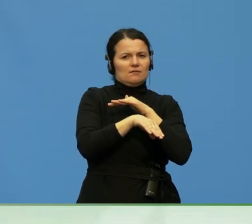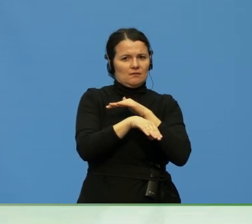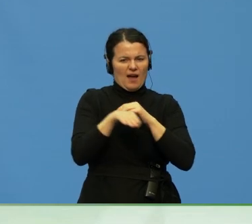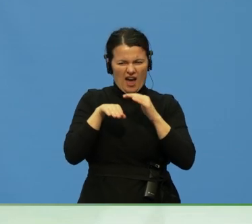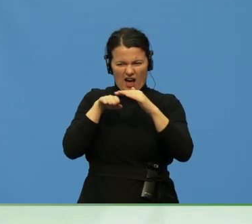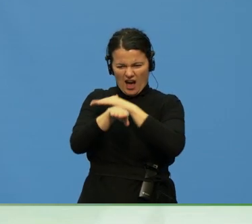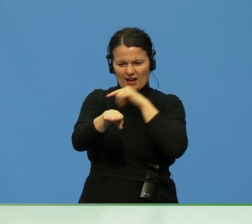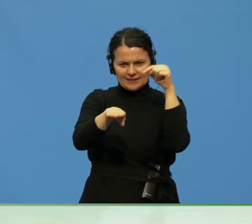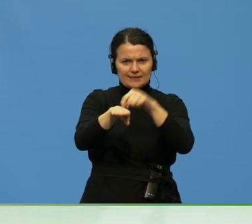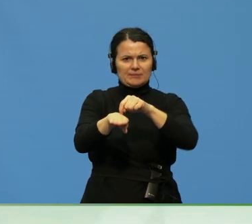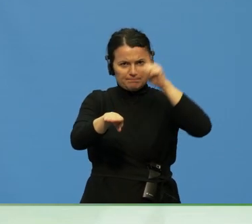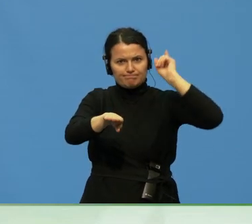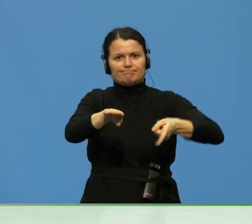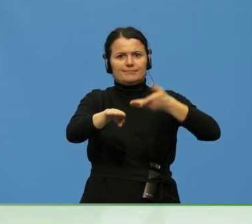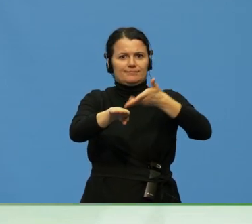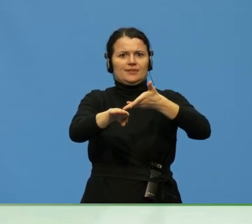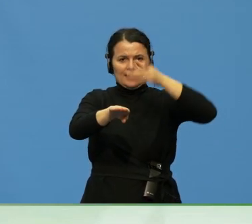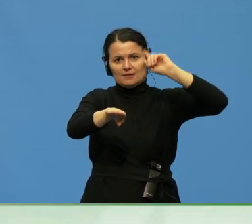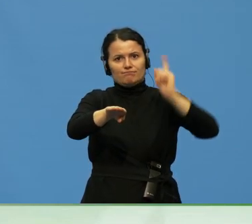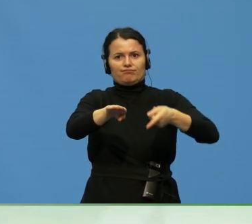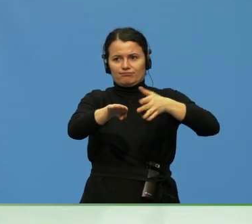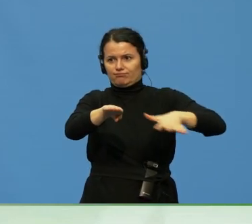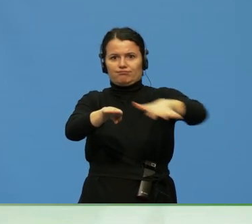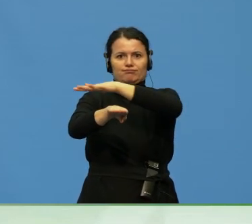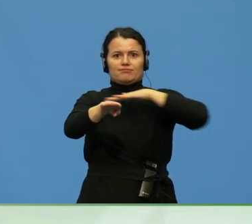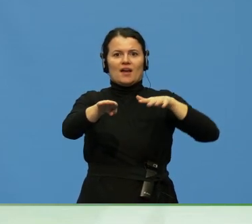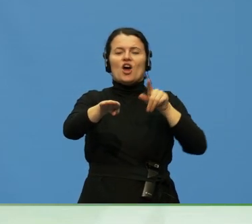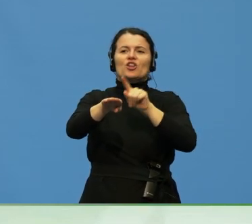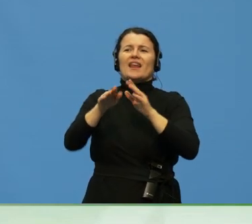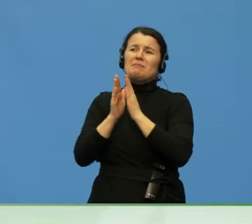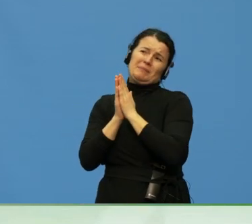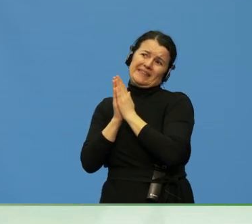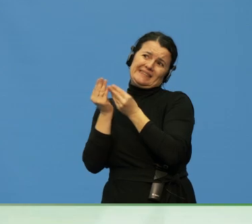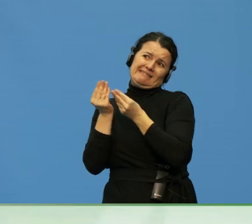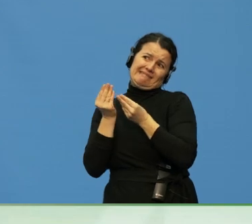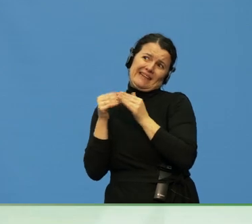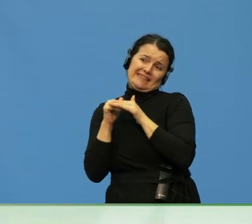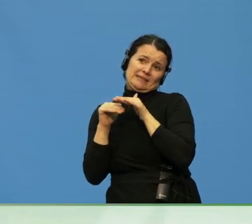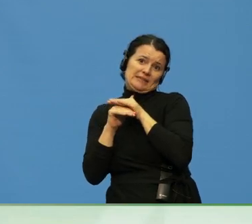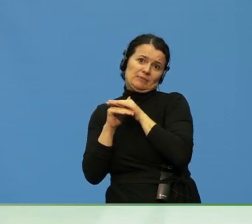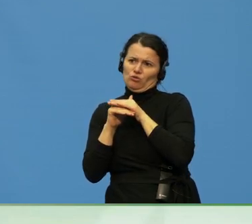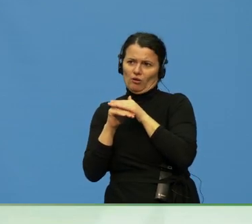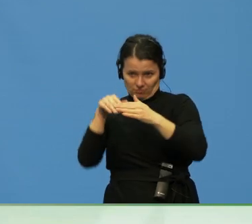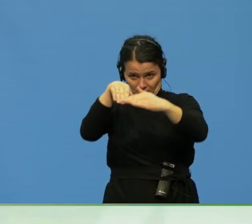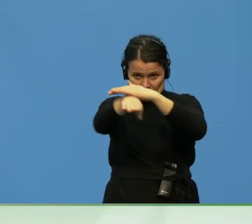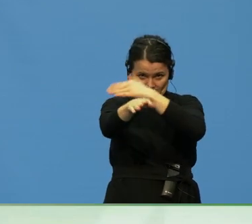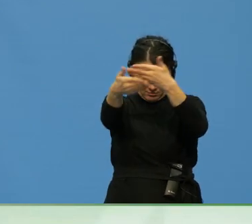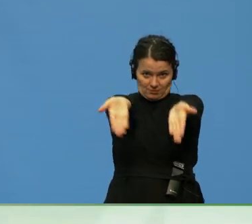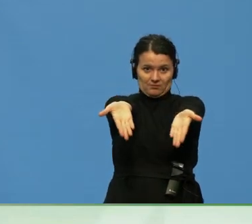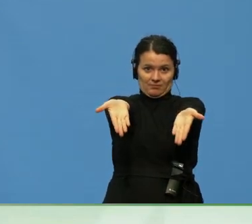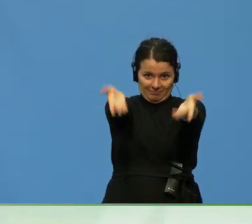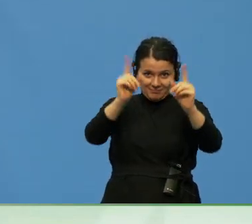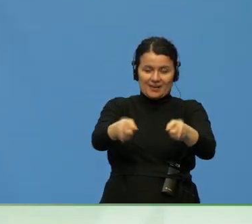a precondition, a prerequisite. It's not a favor that we ask. So with this